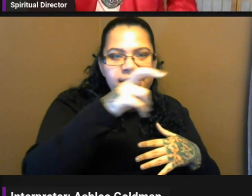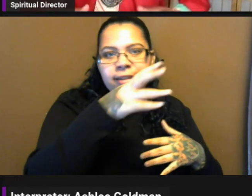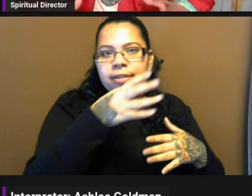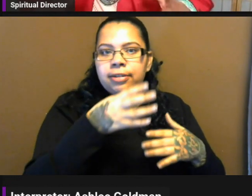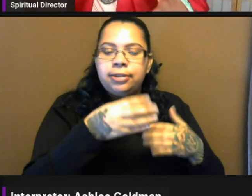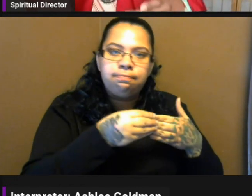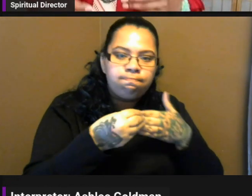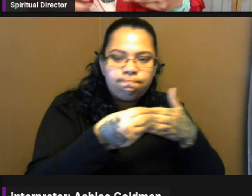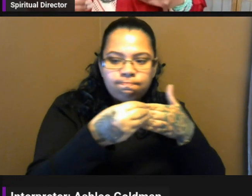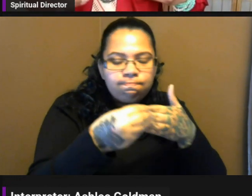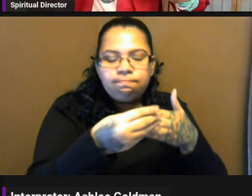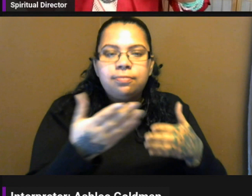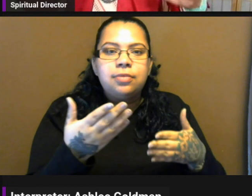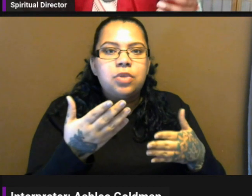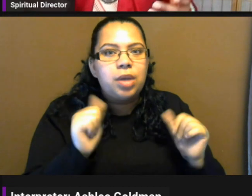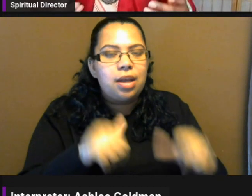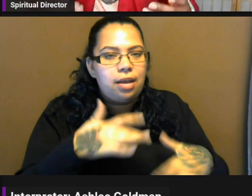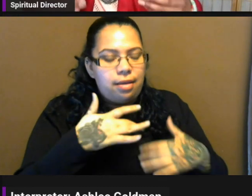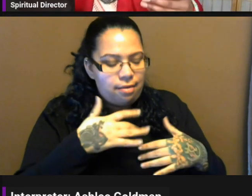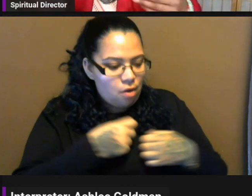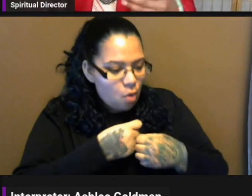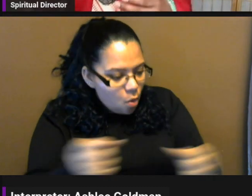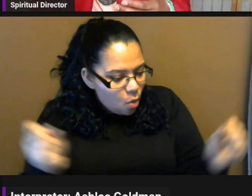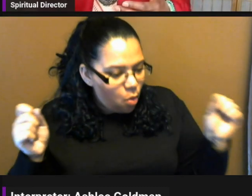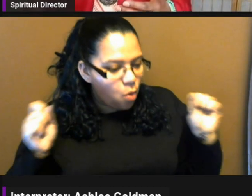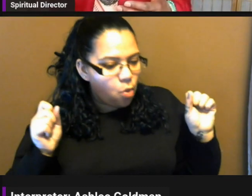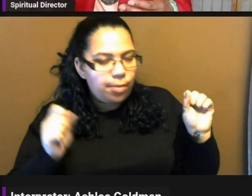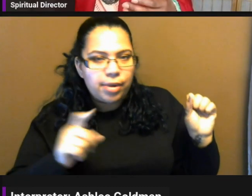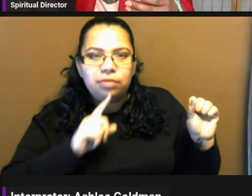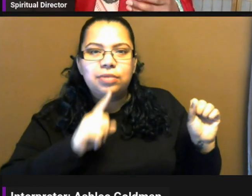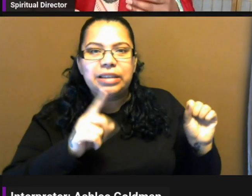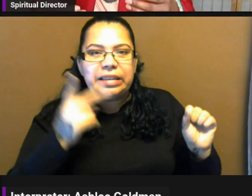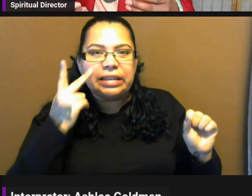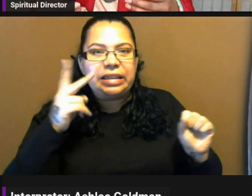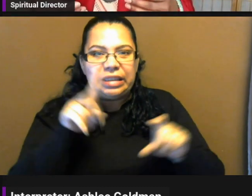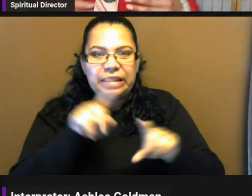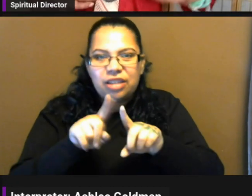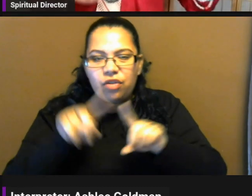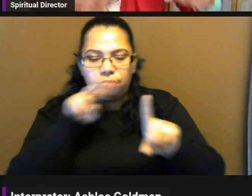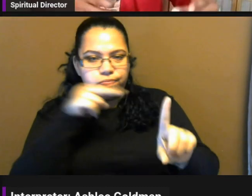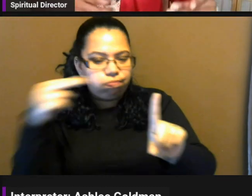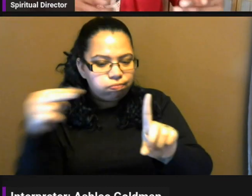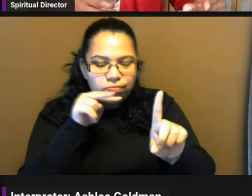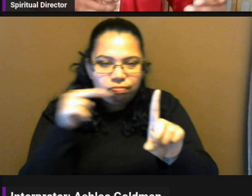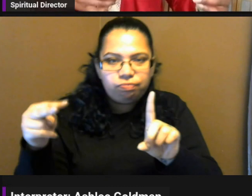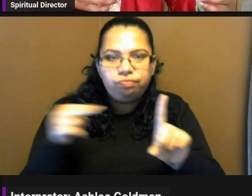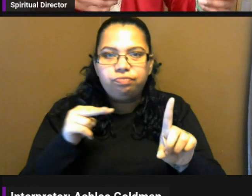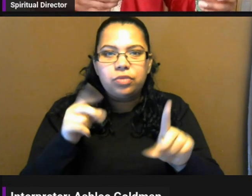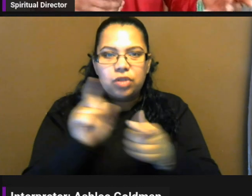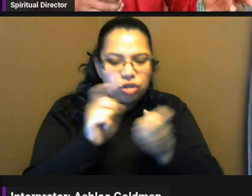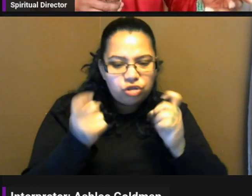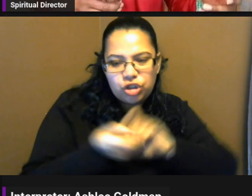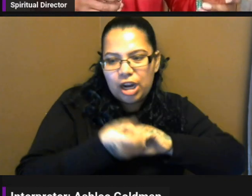able to open ourselves up, to see things differently, to transform what needs